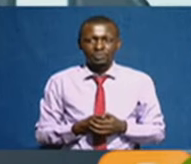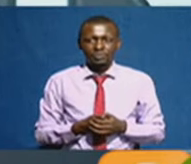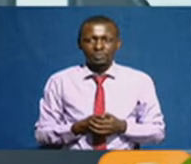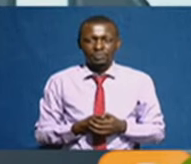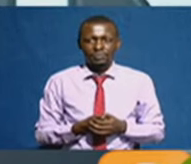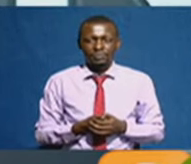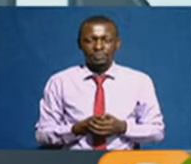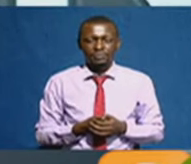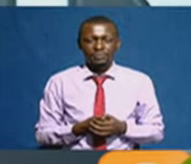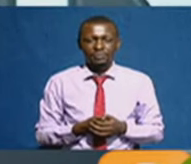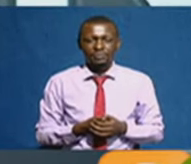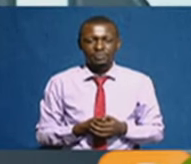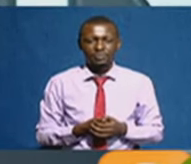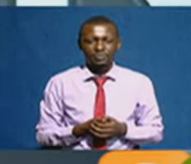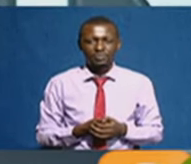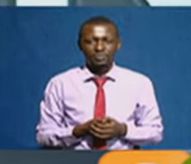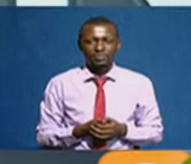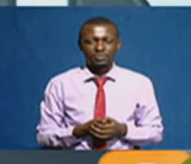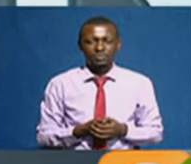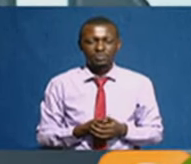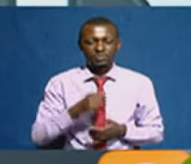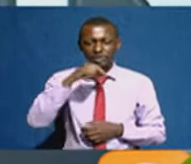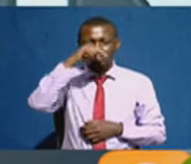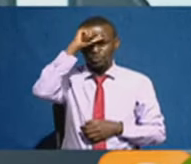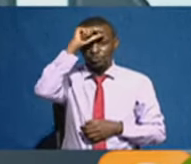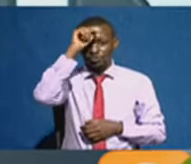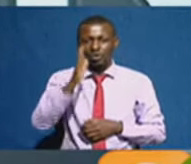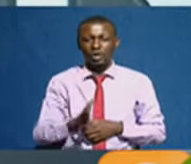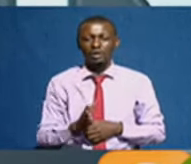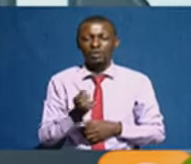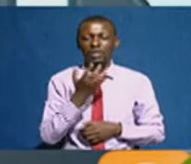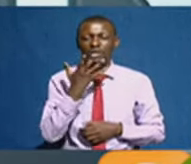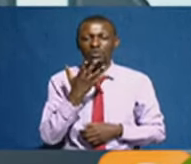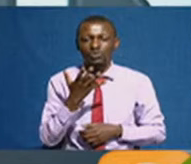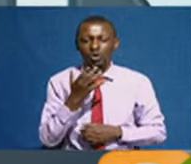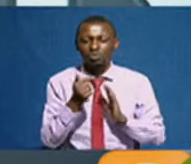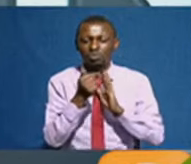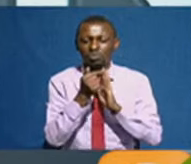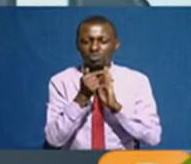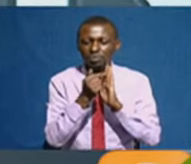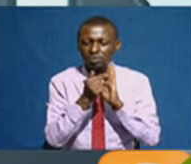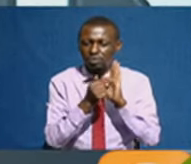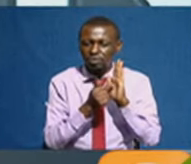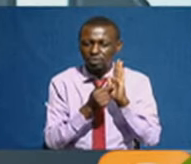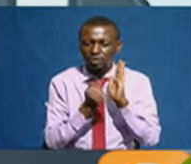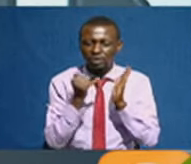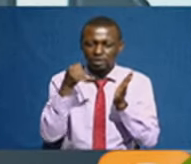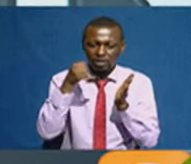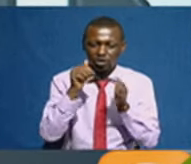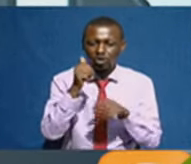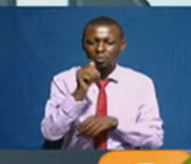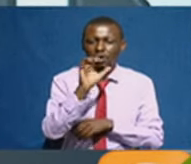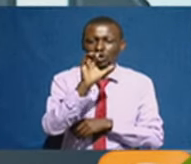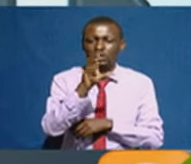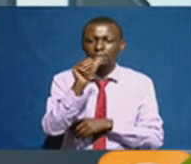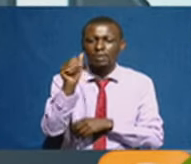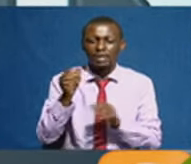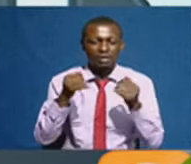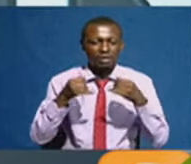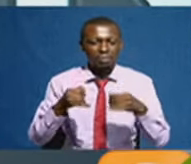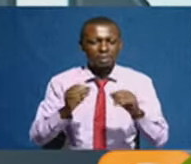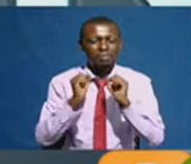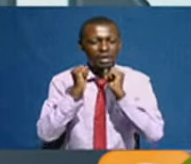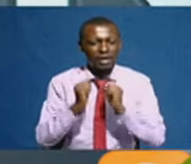under the table. Governor Muthomi Njuki says some of the clauses that are not in that CBA are not only difficult to implement,